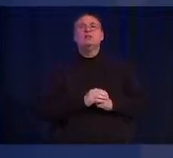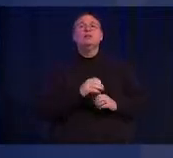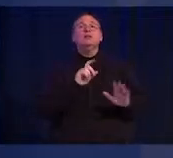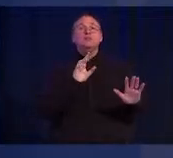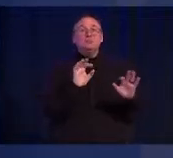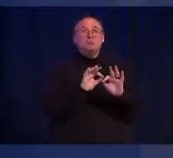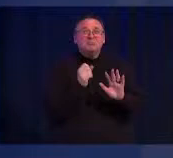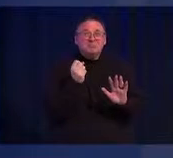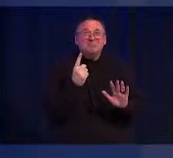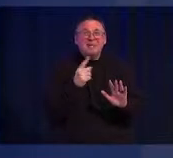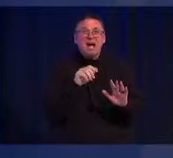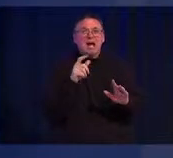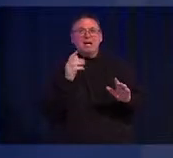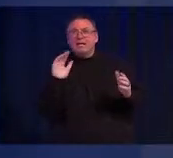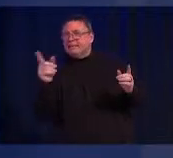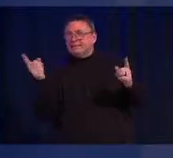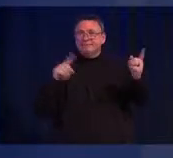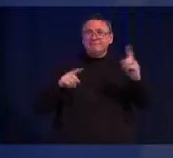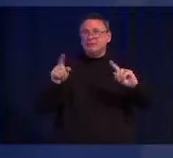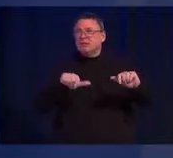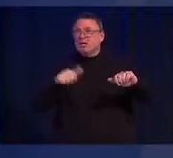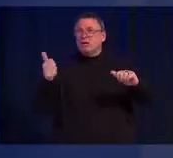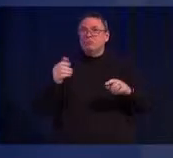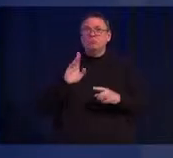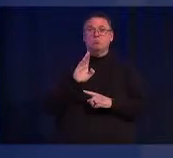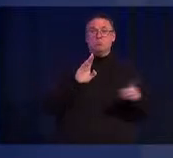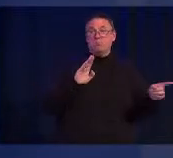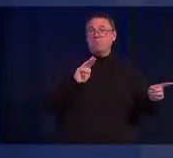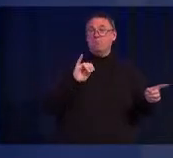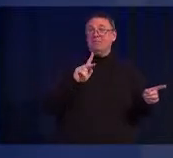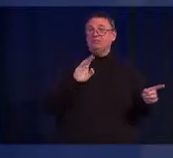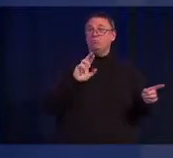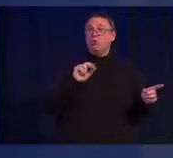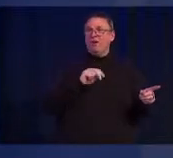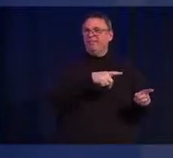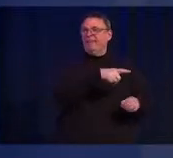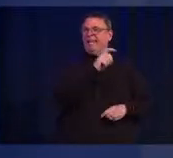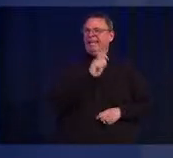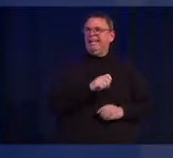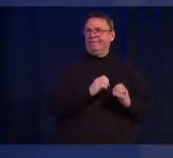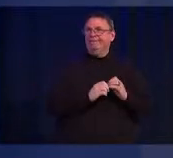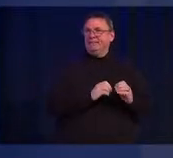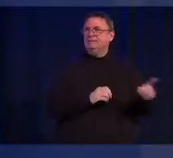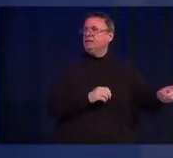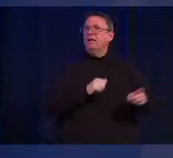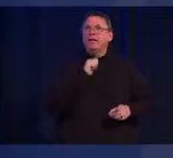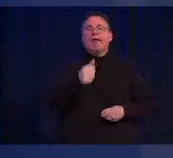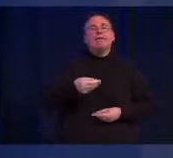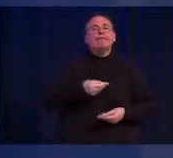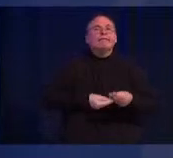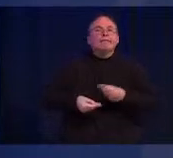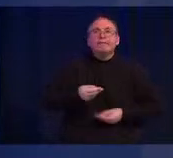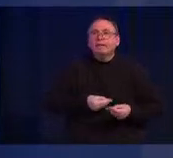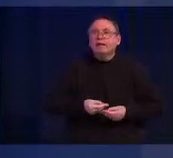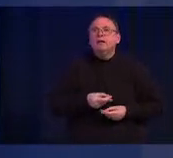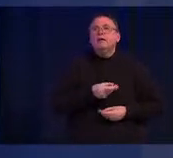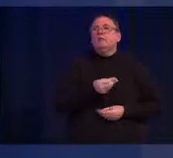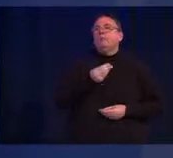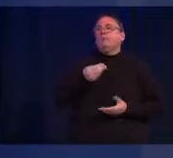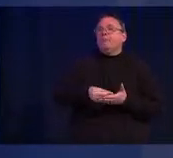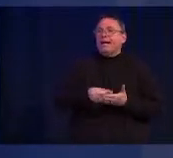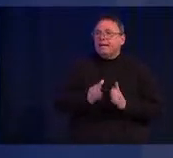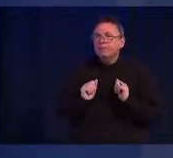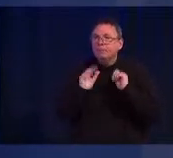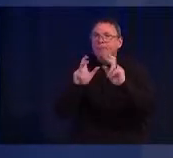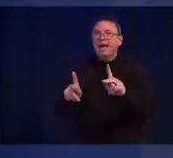Mr. Braun's had to be revised a few times because it didn't do that. It didn't return money to where the money needed to go back to Hoosiers.